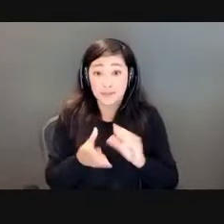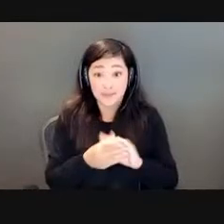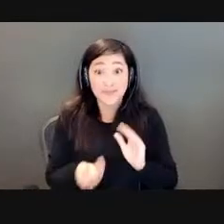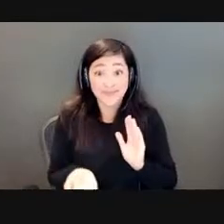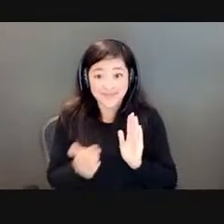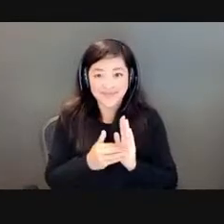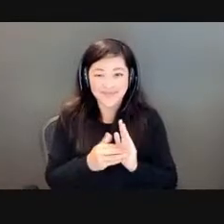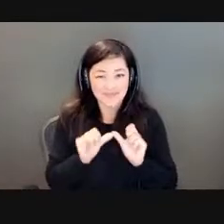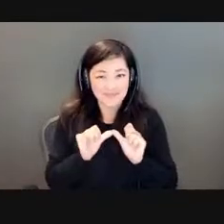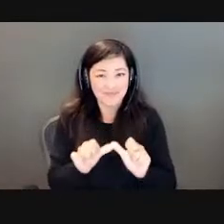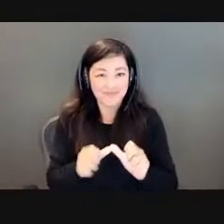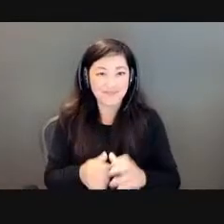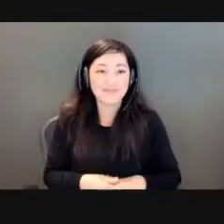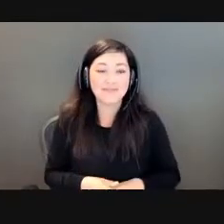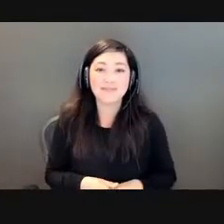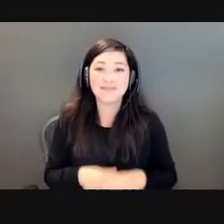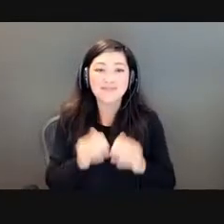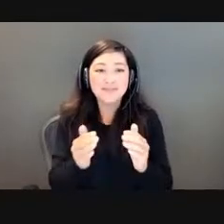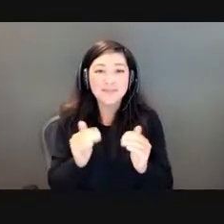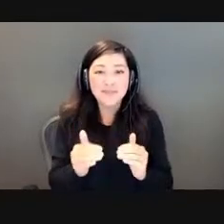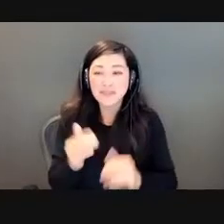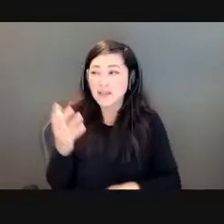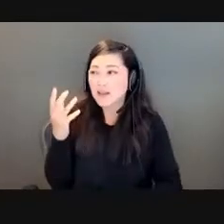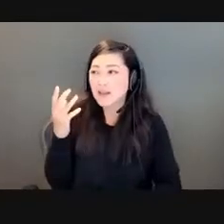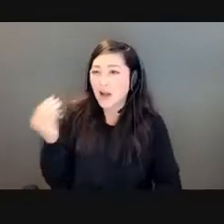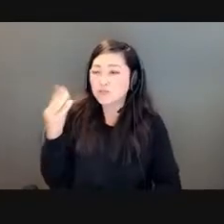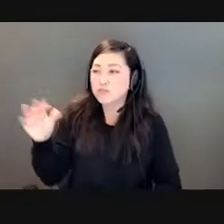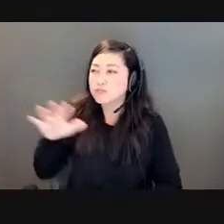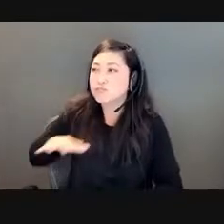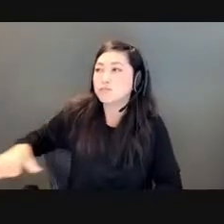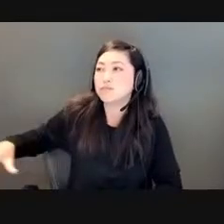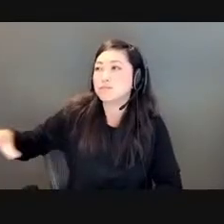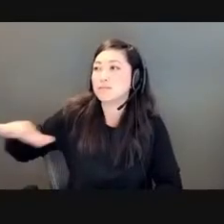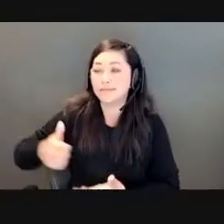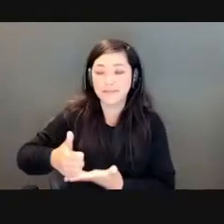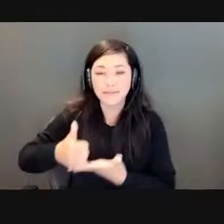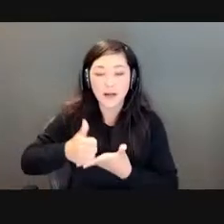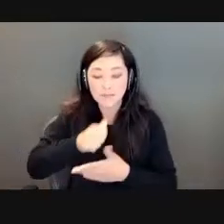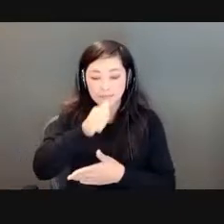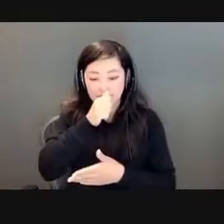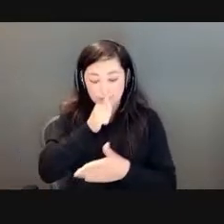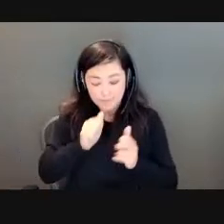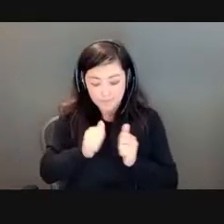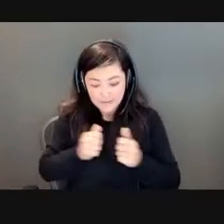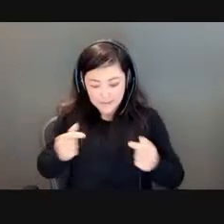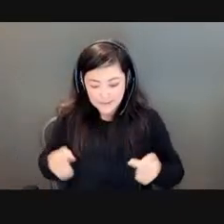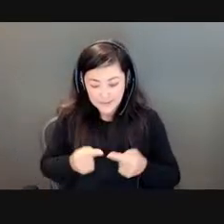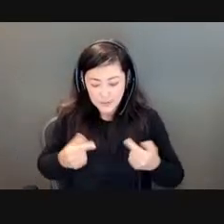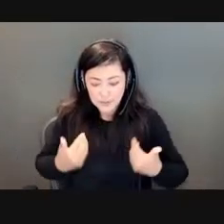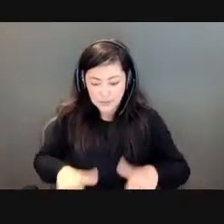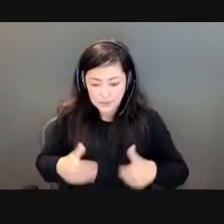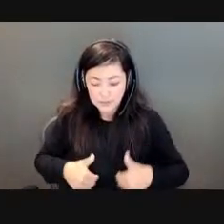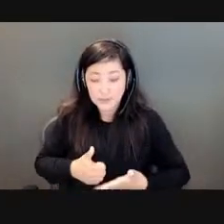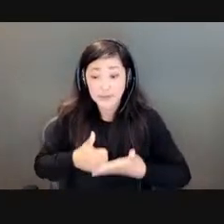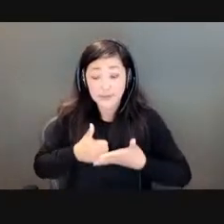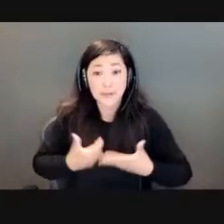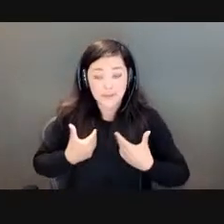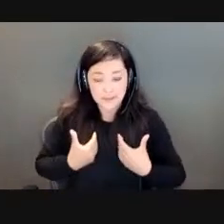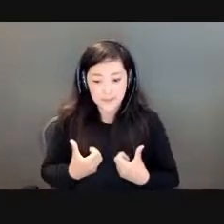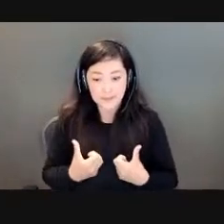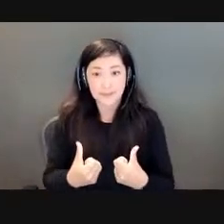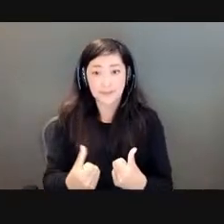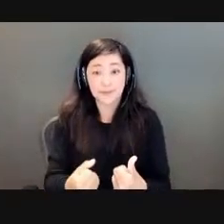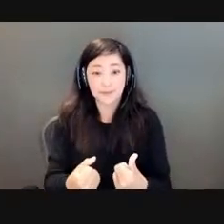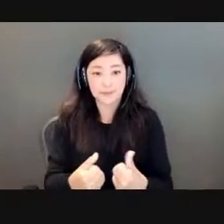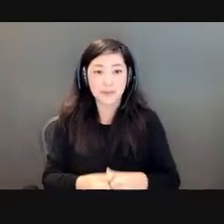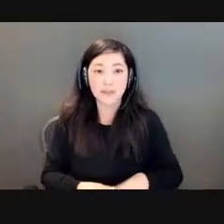top. Below it, it says being outdoors helped me cope with my chronic pain and helped me slowly heal. I started